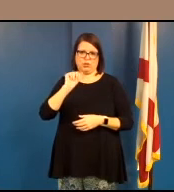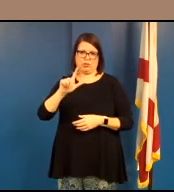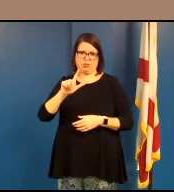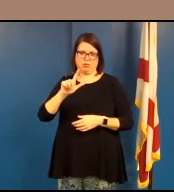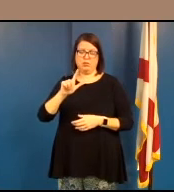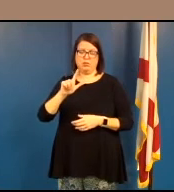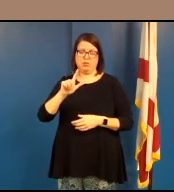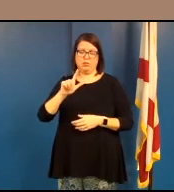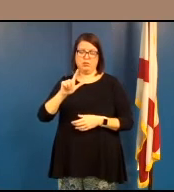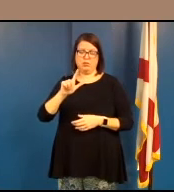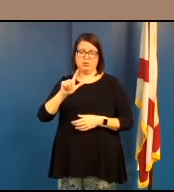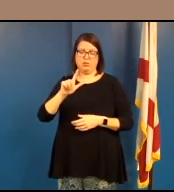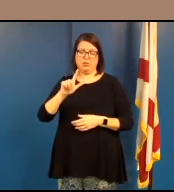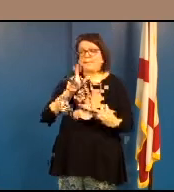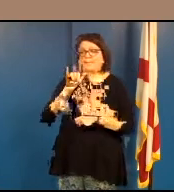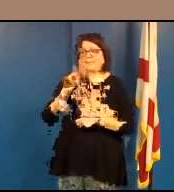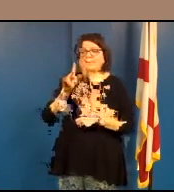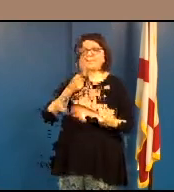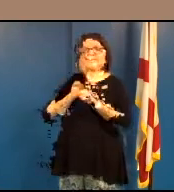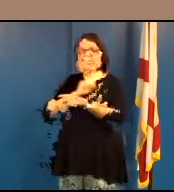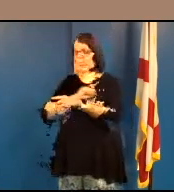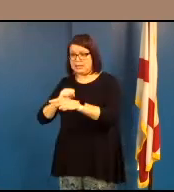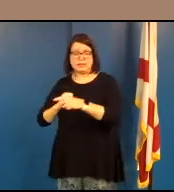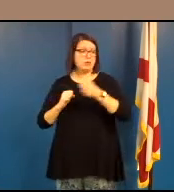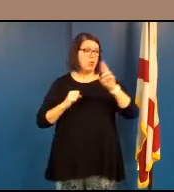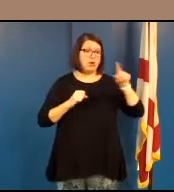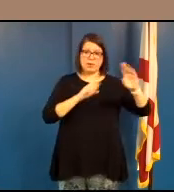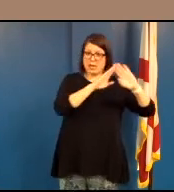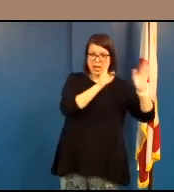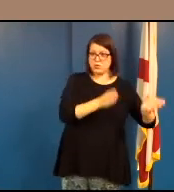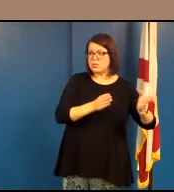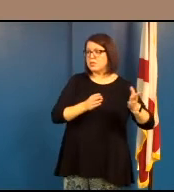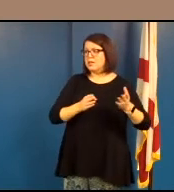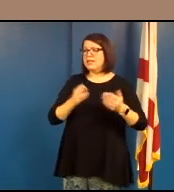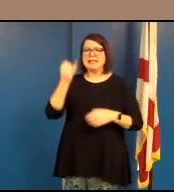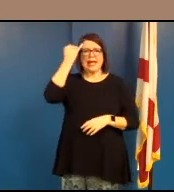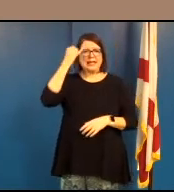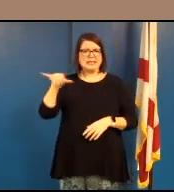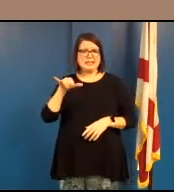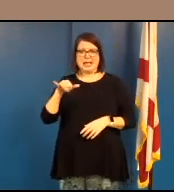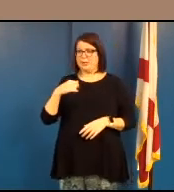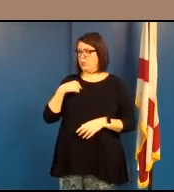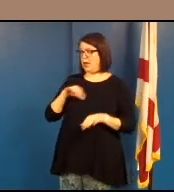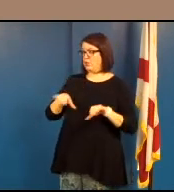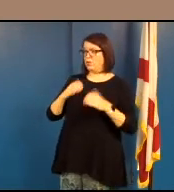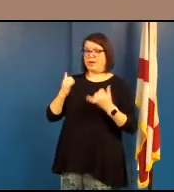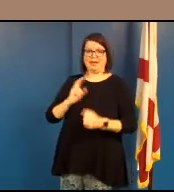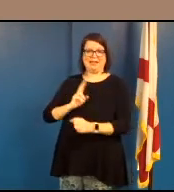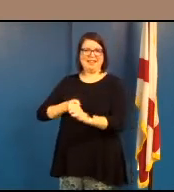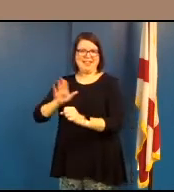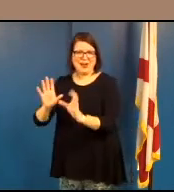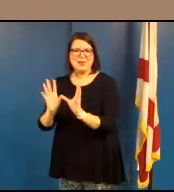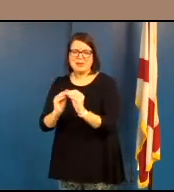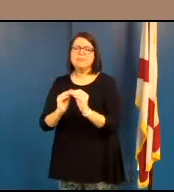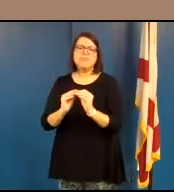link to do it, and there will be a queue put online for when the bill comes up, kind of like we're doing right now. Moving to the fiscal impacts of